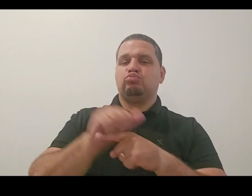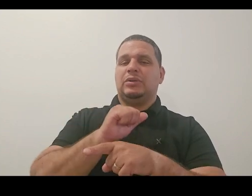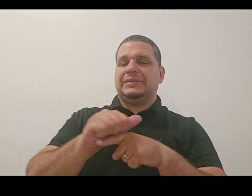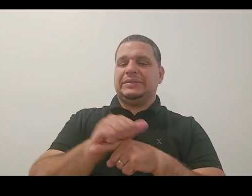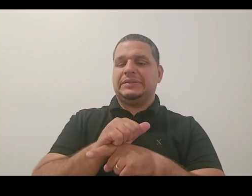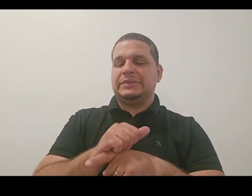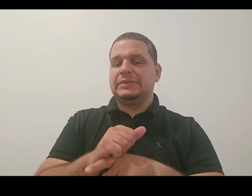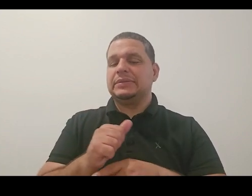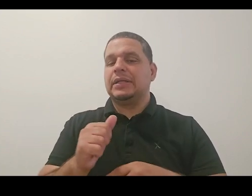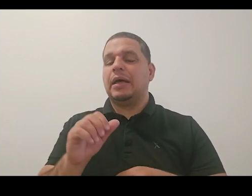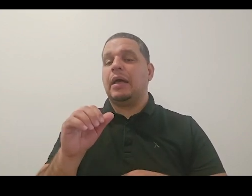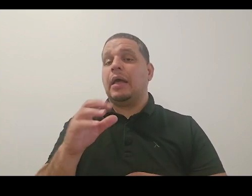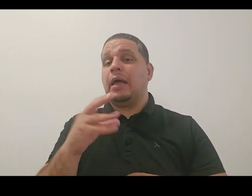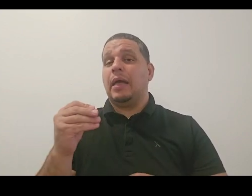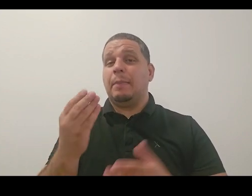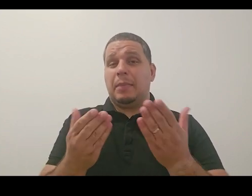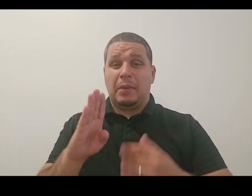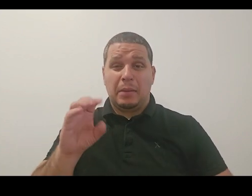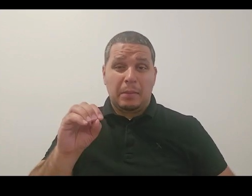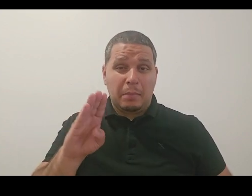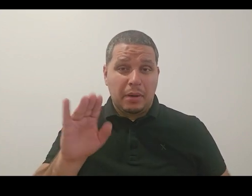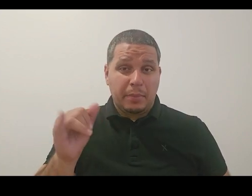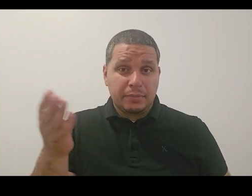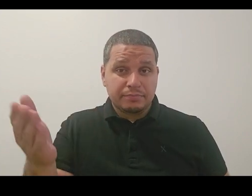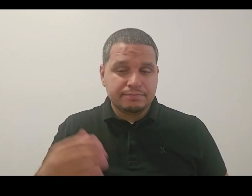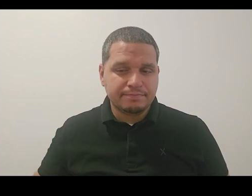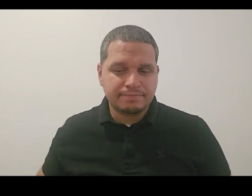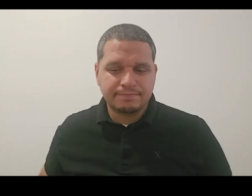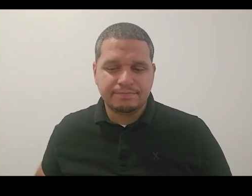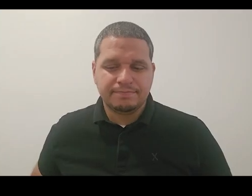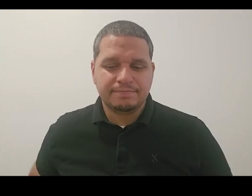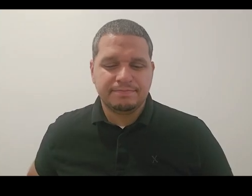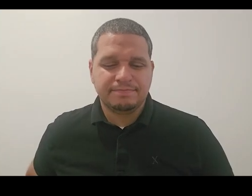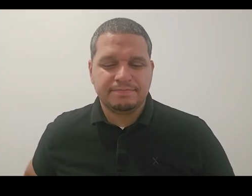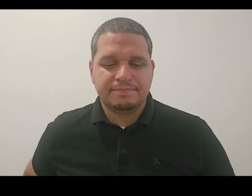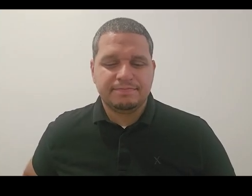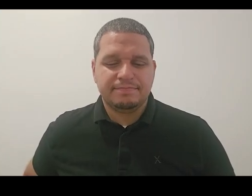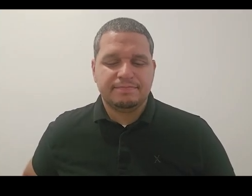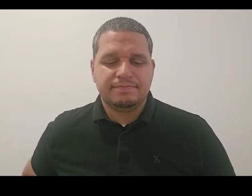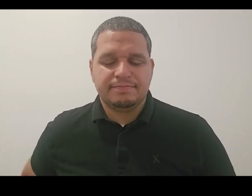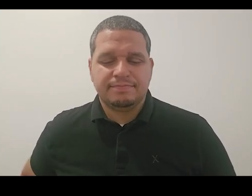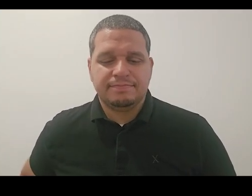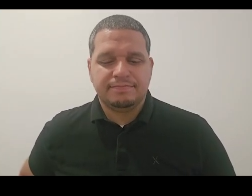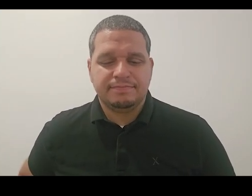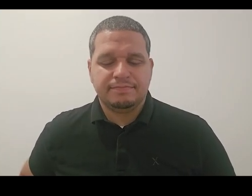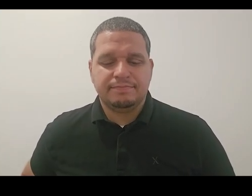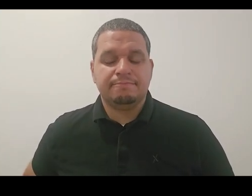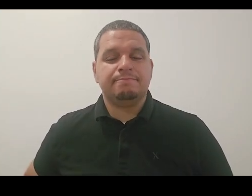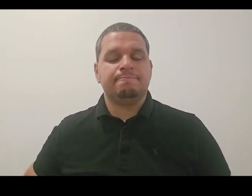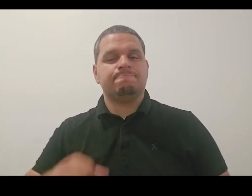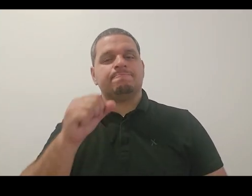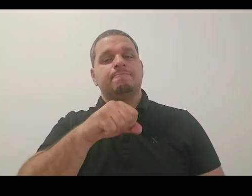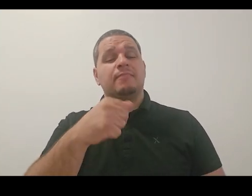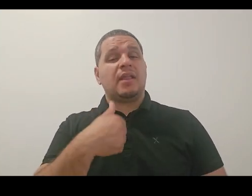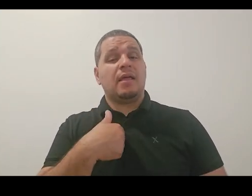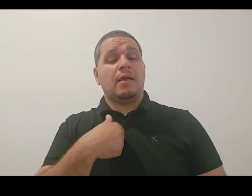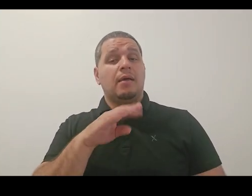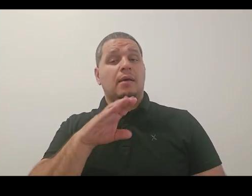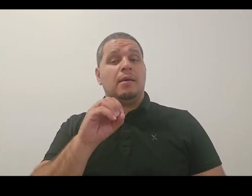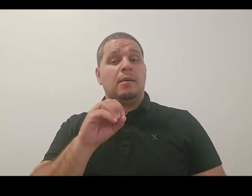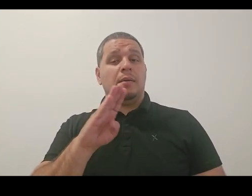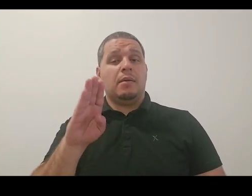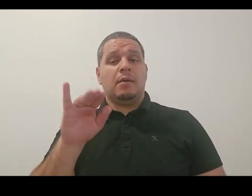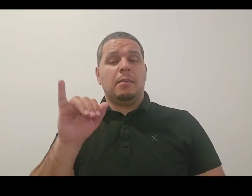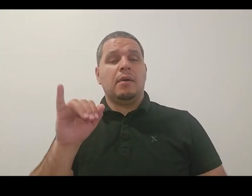say about best practices. And maybe Bobby, do you want to take a stab at that? So I